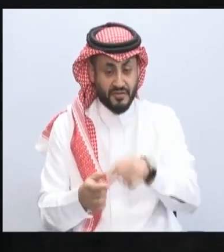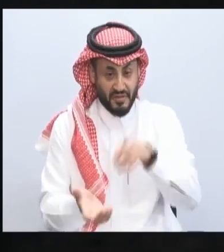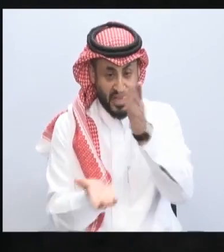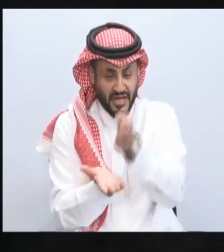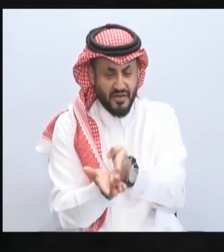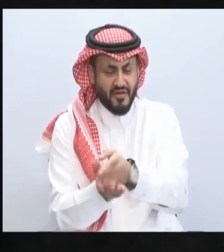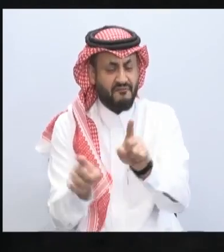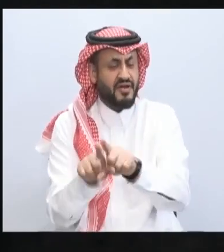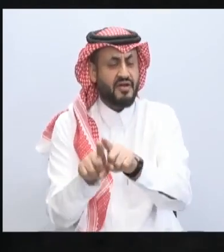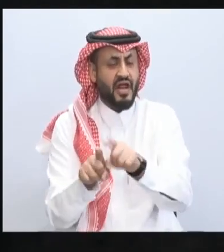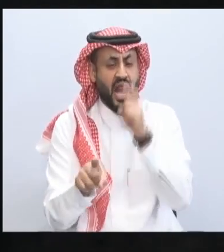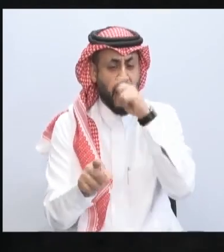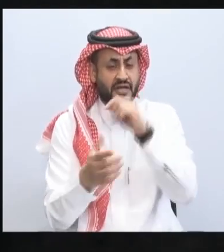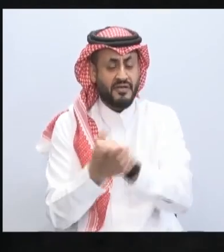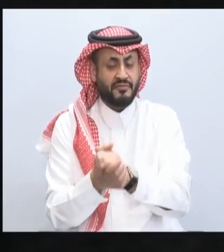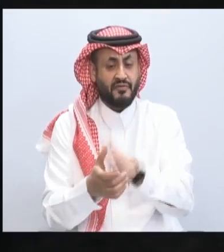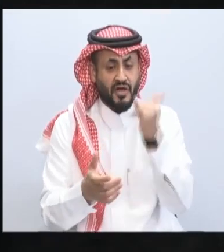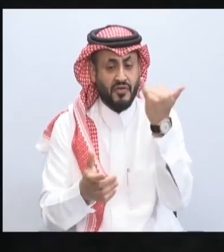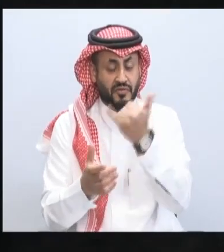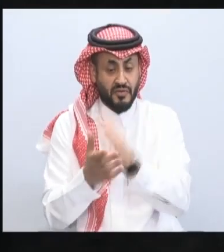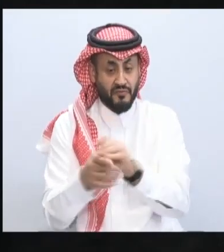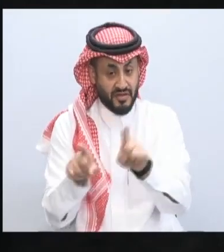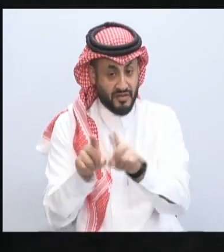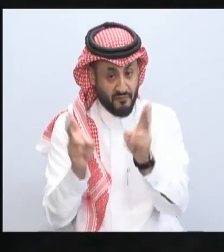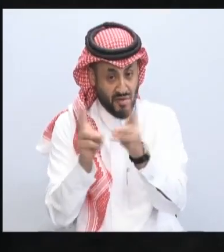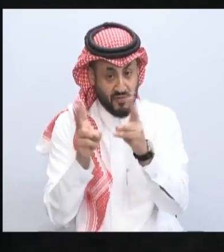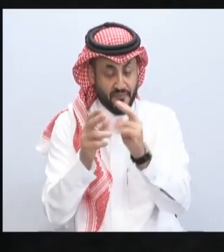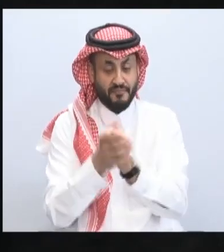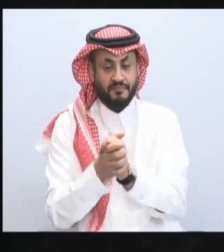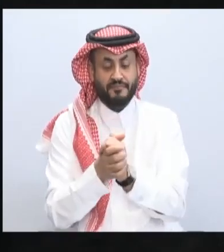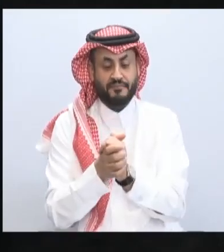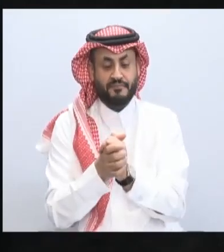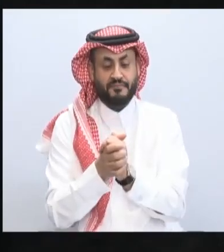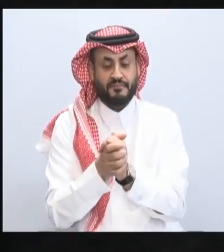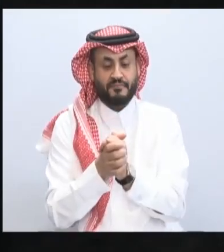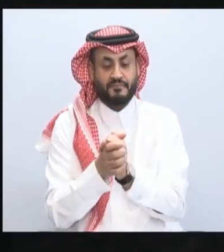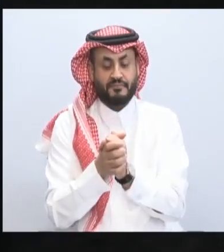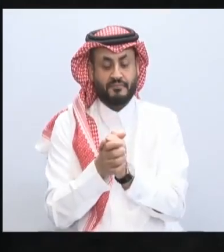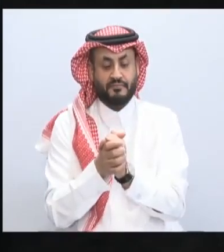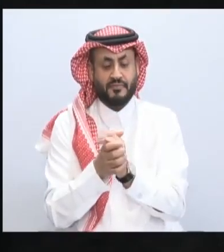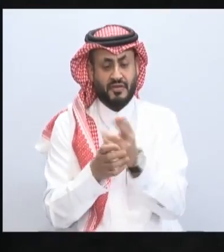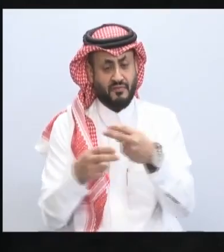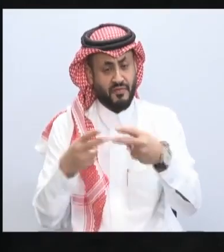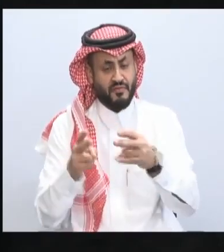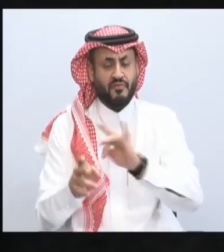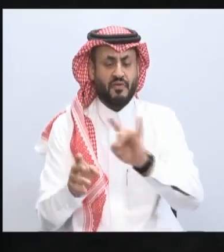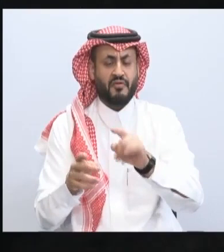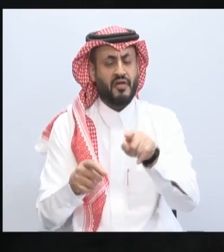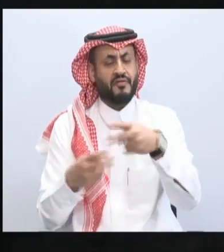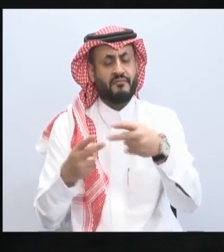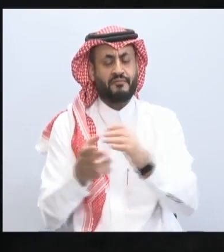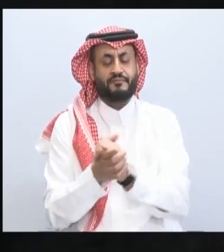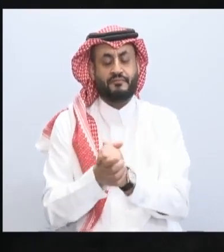someone, this is important to acquire face-to-face communication? Now here you can agree or disagree, it's a point of